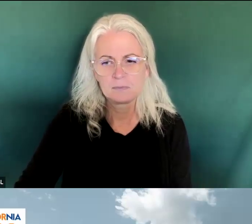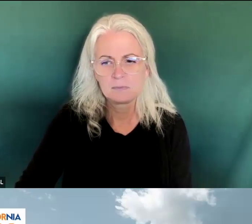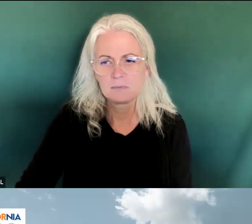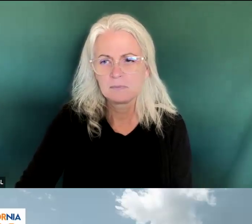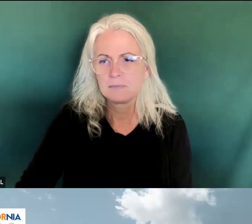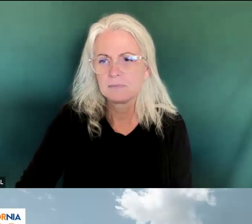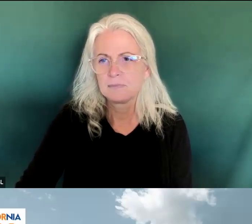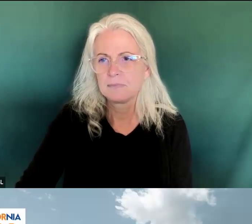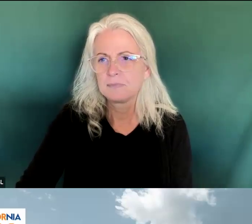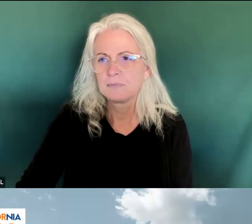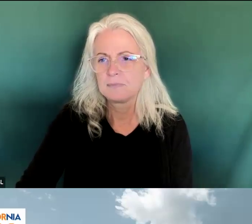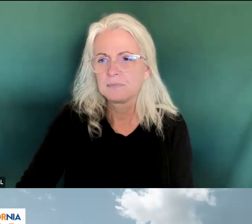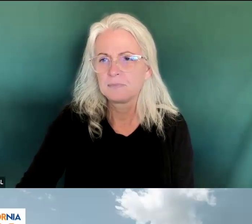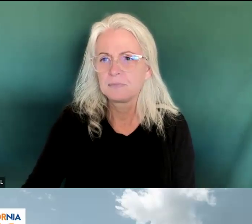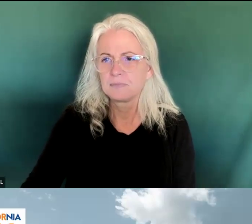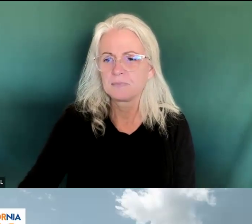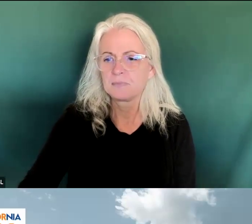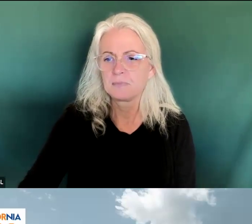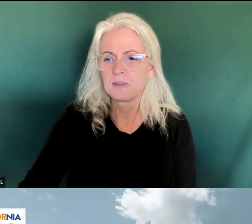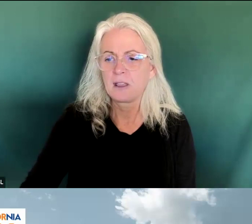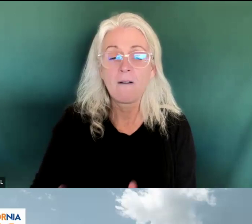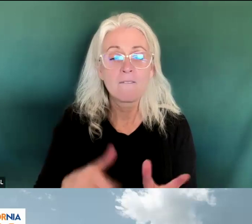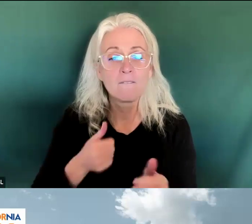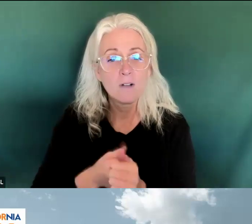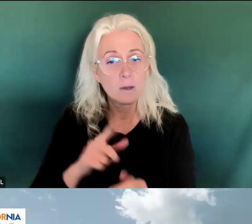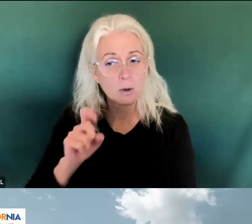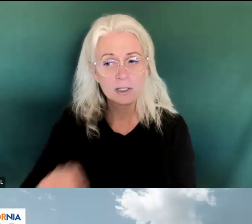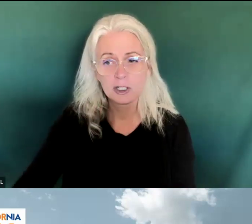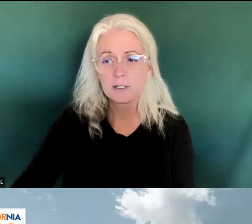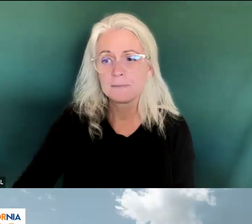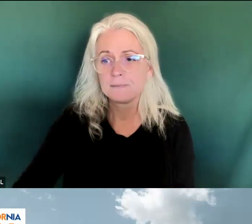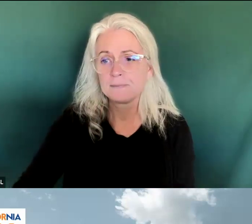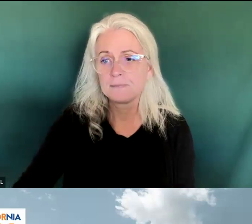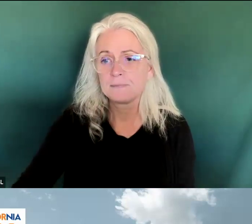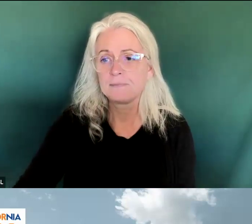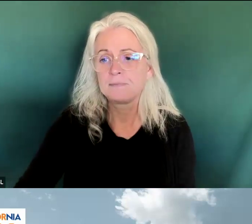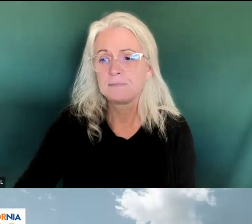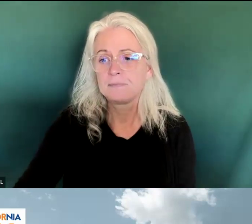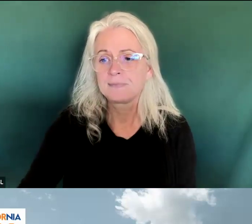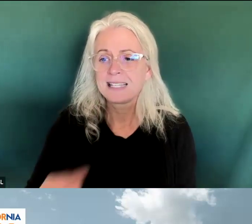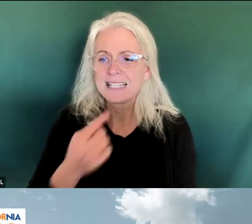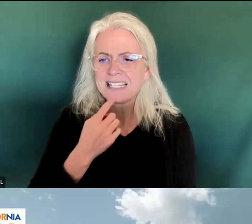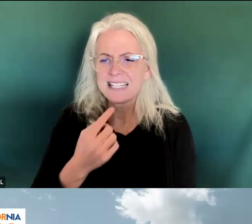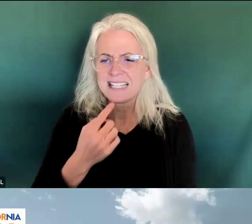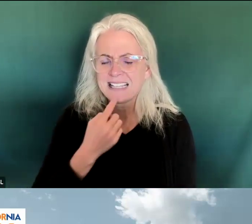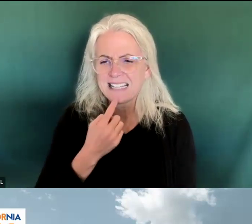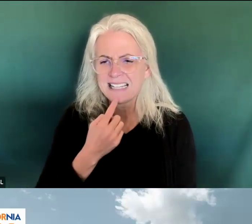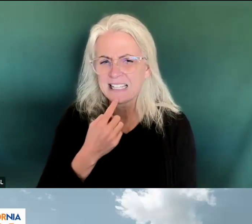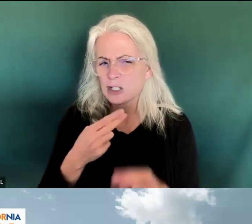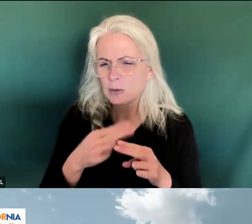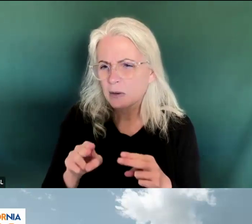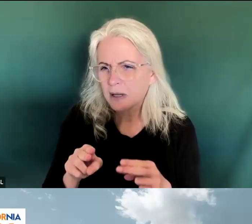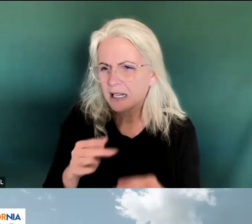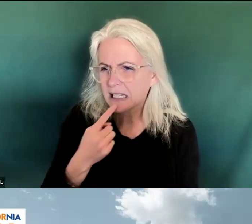Thanks, Scott. I think Anthony has a follow-up question, so I'll read that too if it's a quick